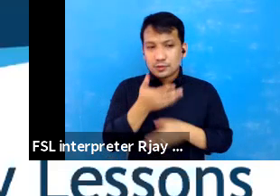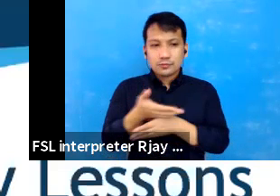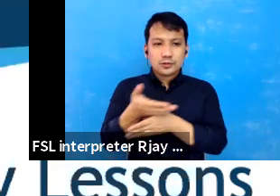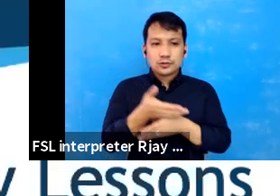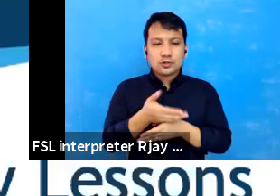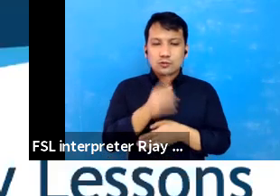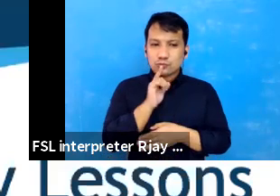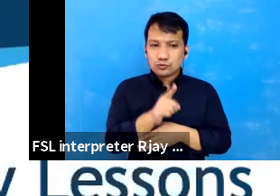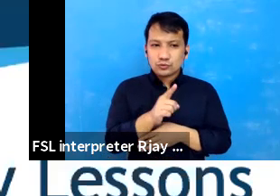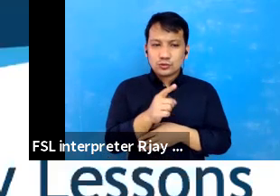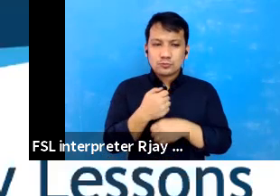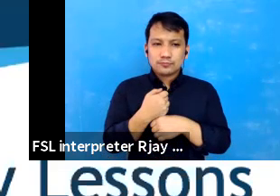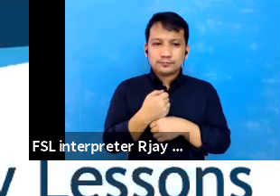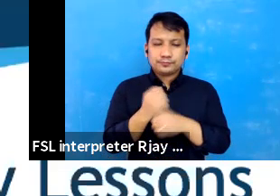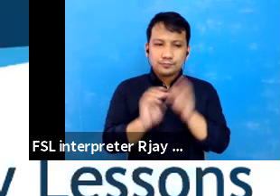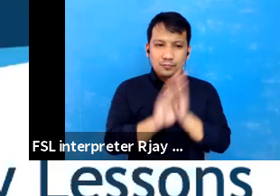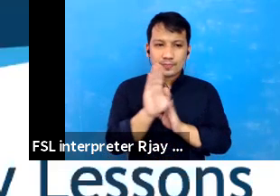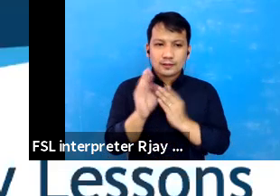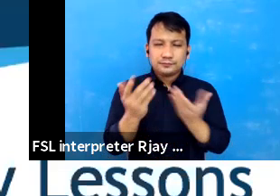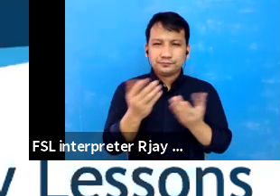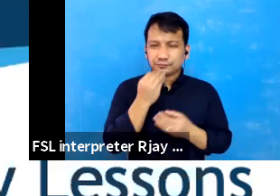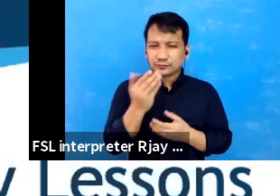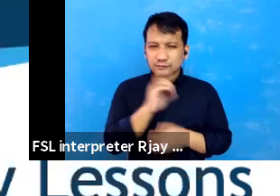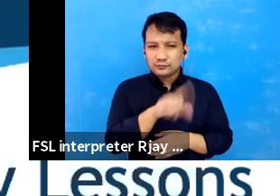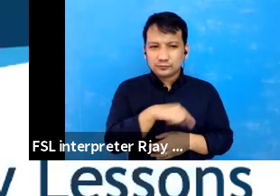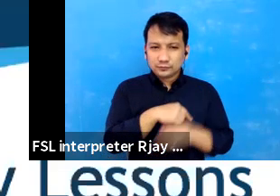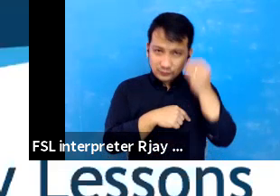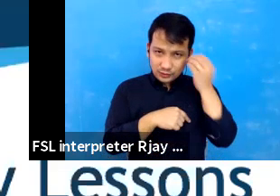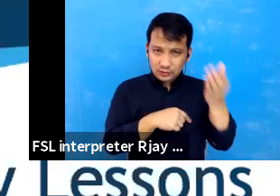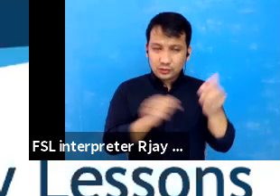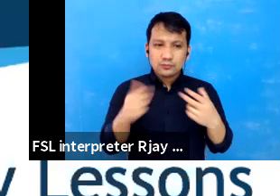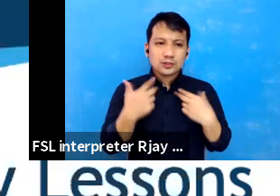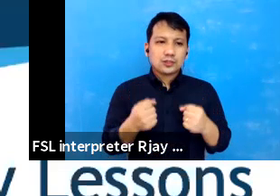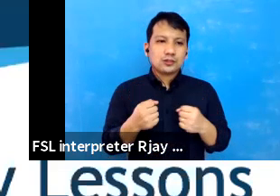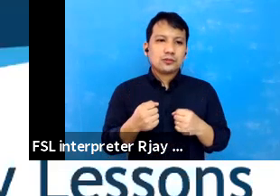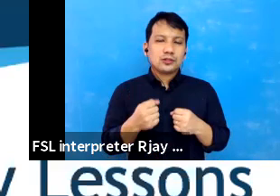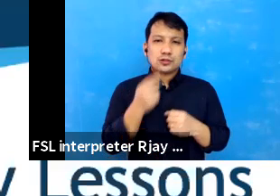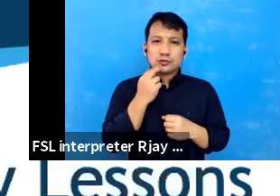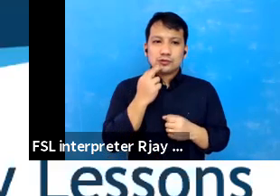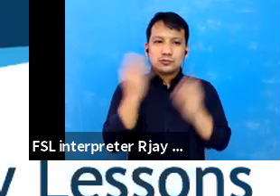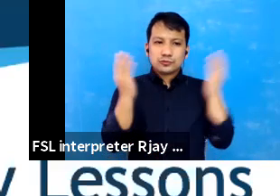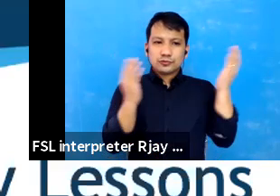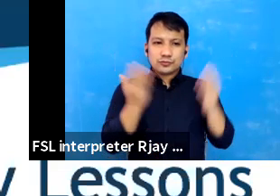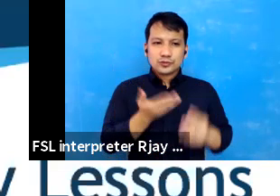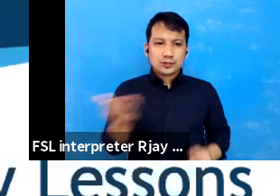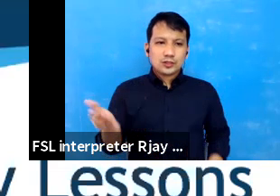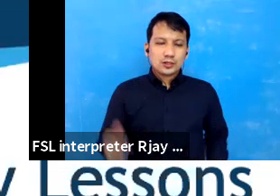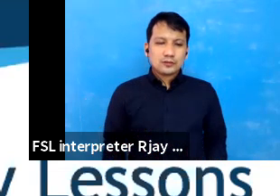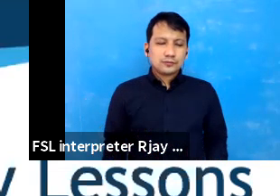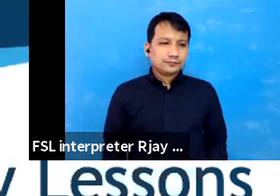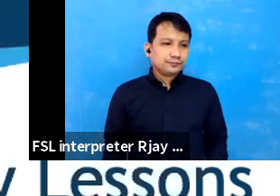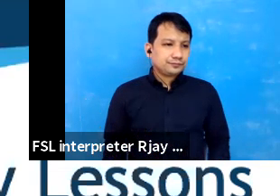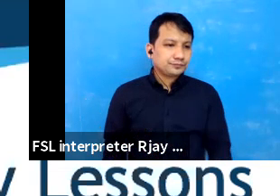to ensure that increased utilization and demand for quality health and nutrition services. Next slide.